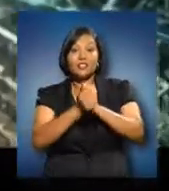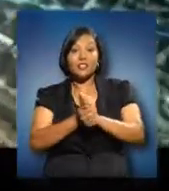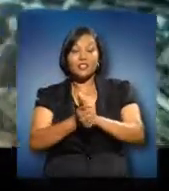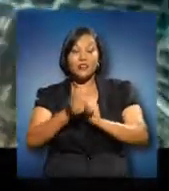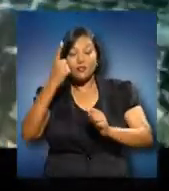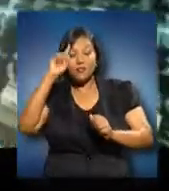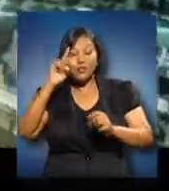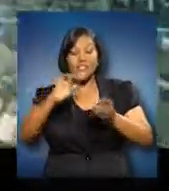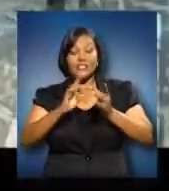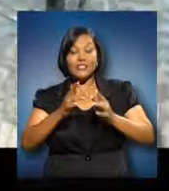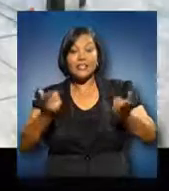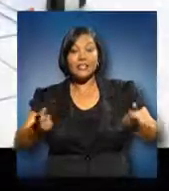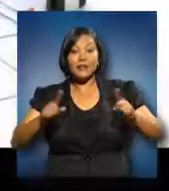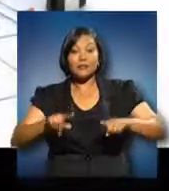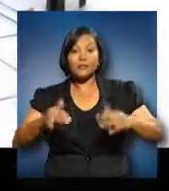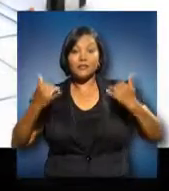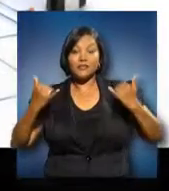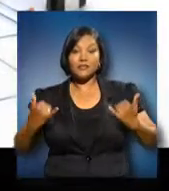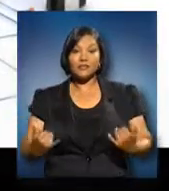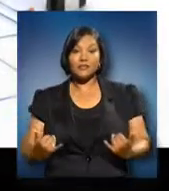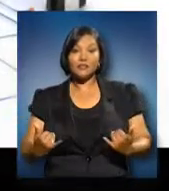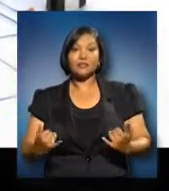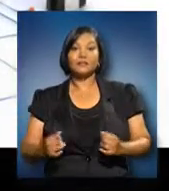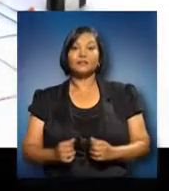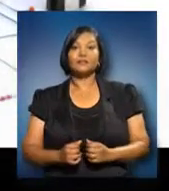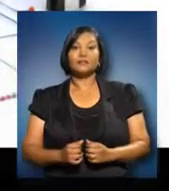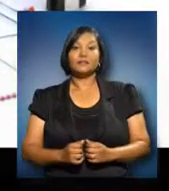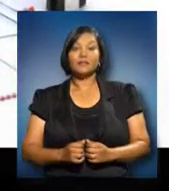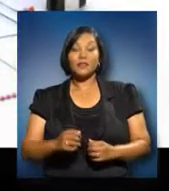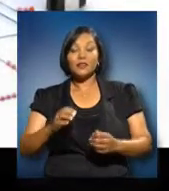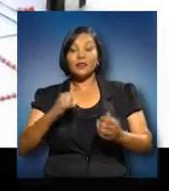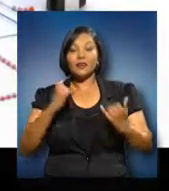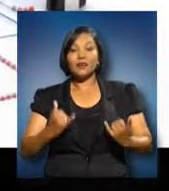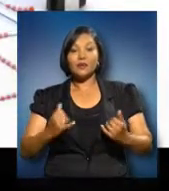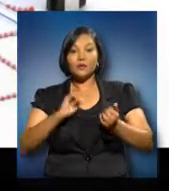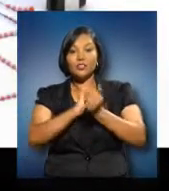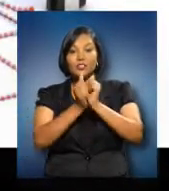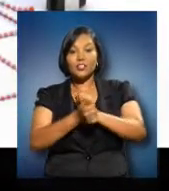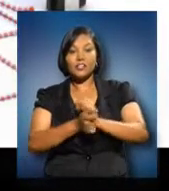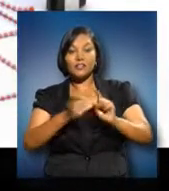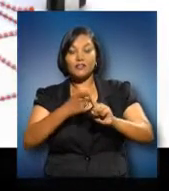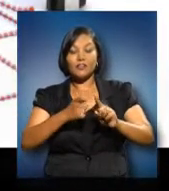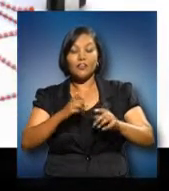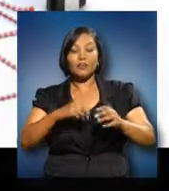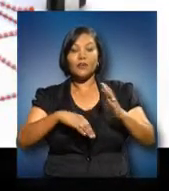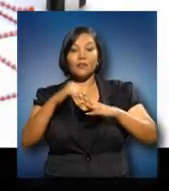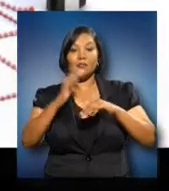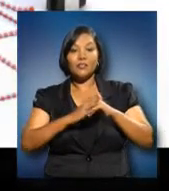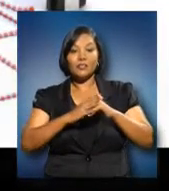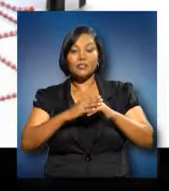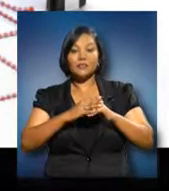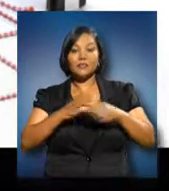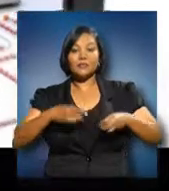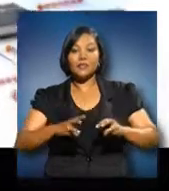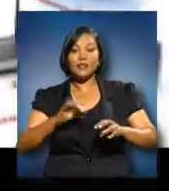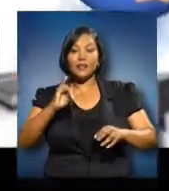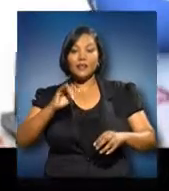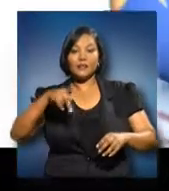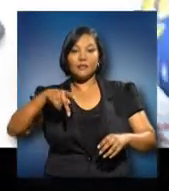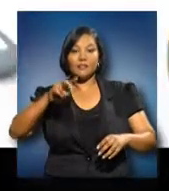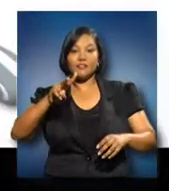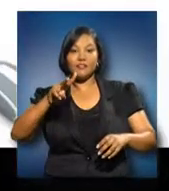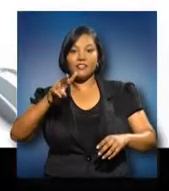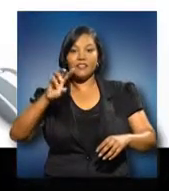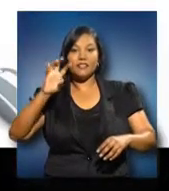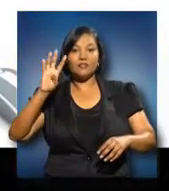change to the Internet since its inception is underway. It is a change from the current underlying Internet infrastructure